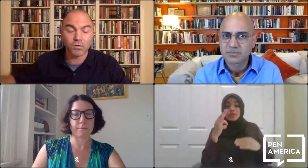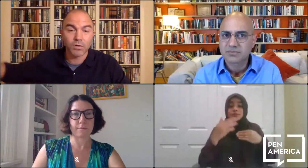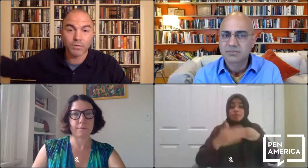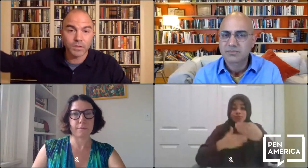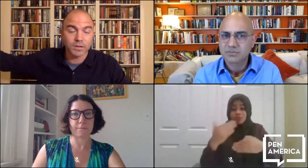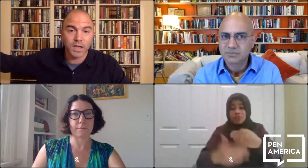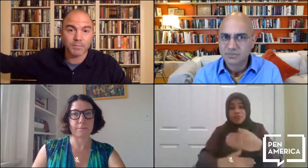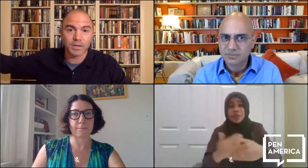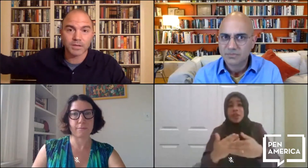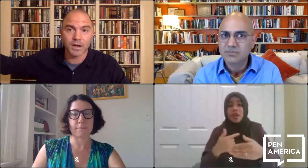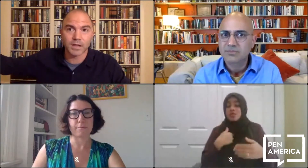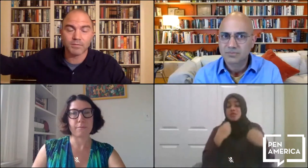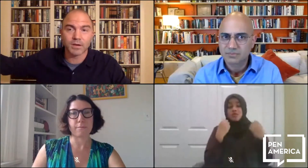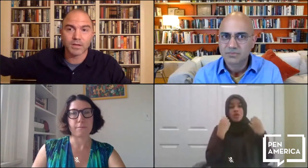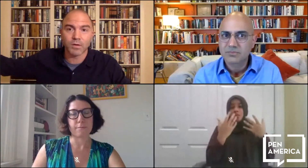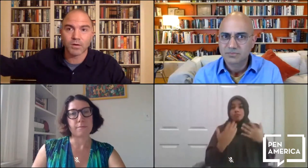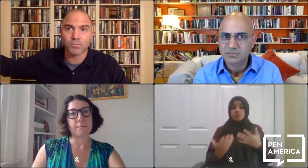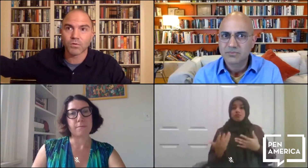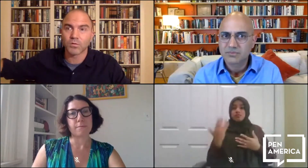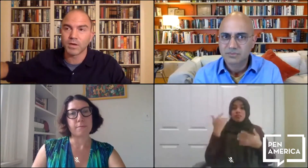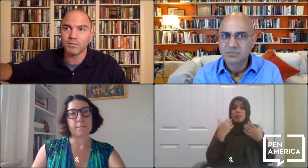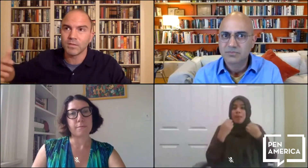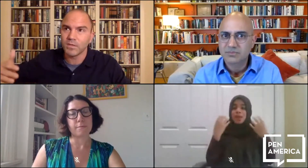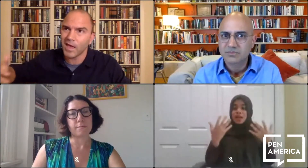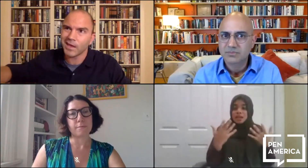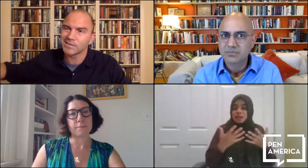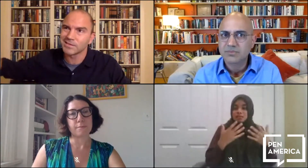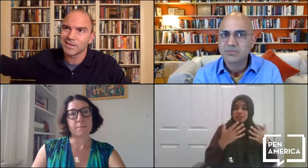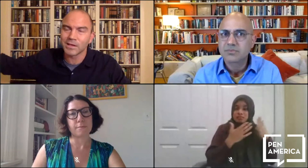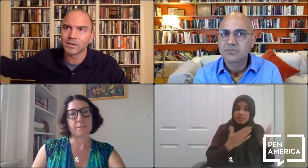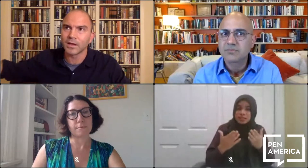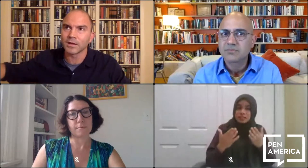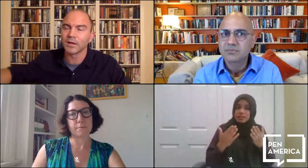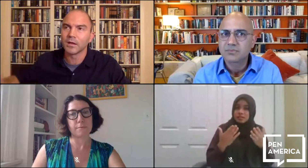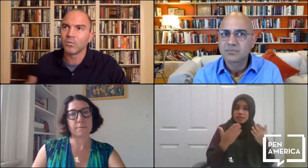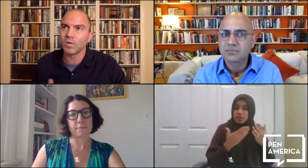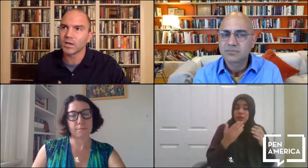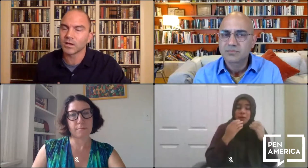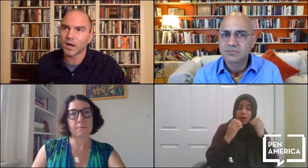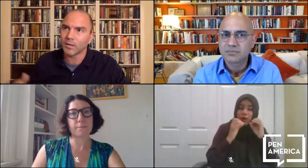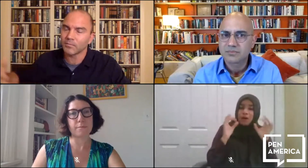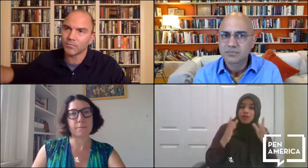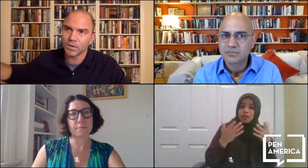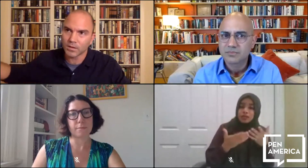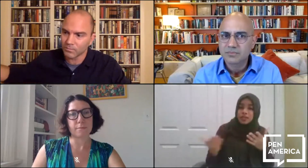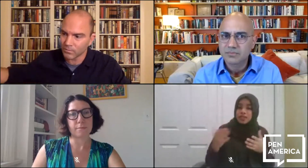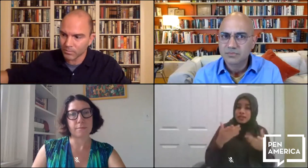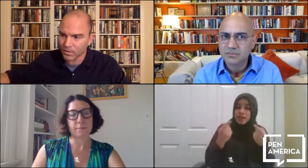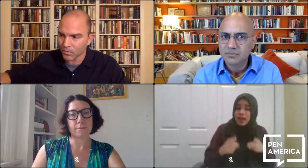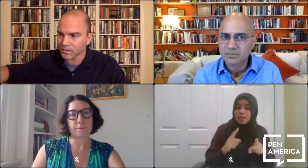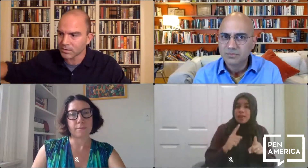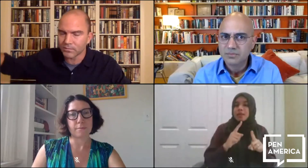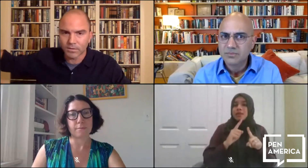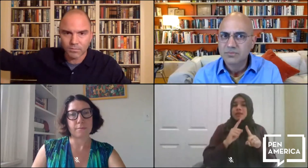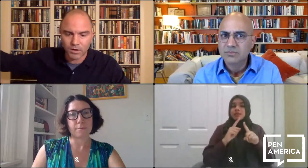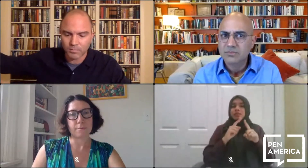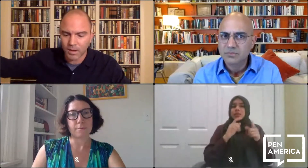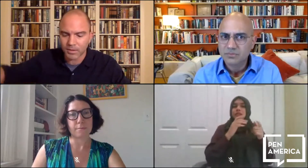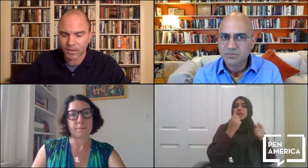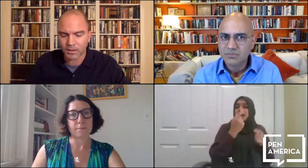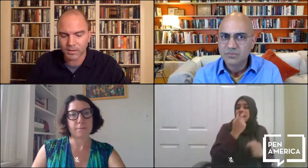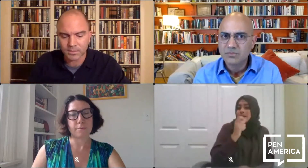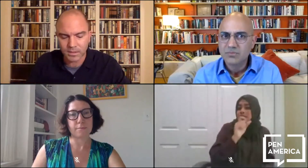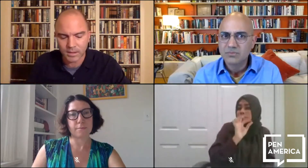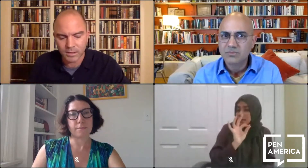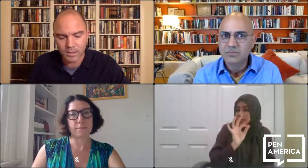And horrific things happened, like 9/11 and the Iraq War. But even then, still, like, we can be corrective, and Barack Obama